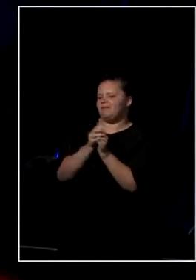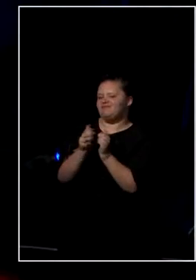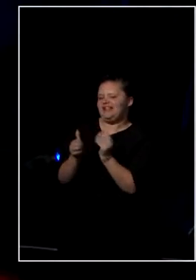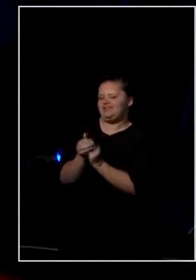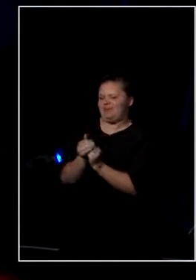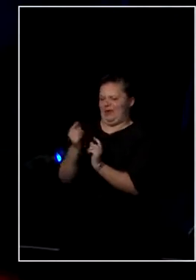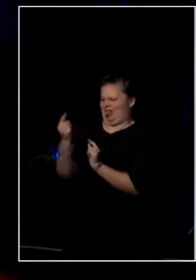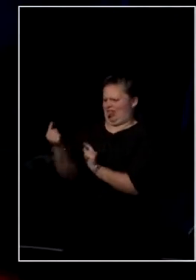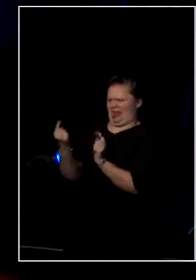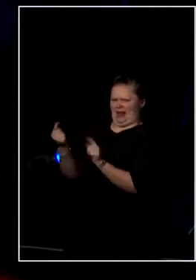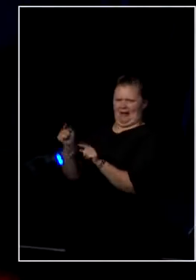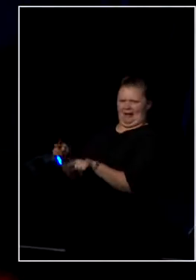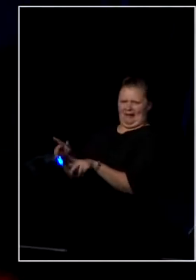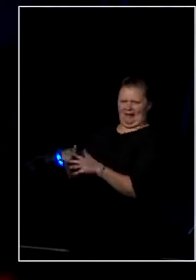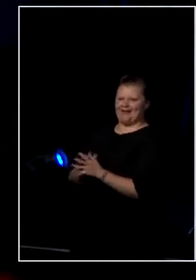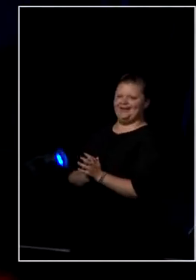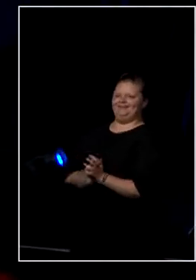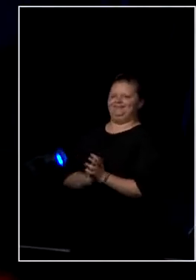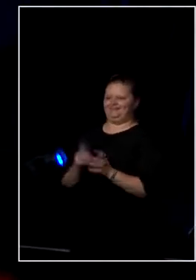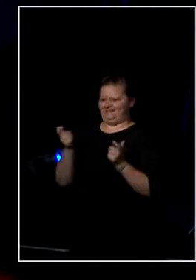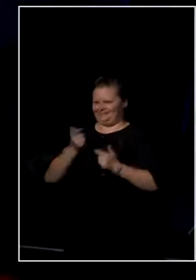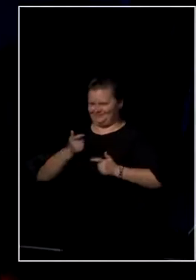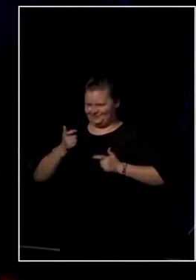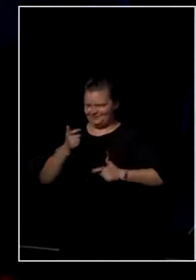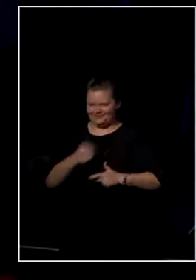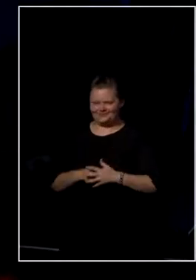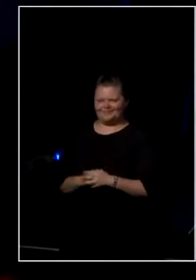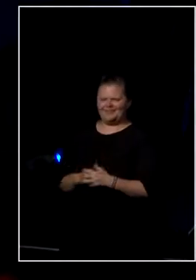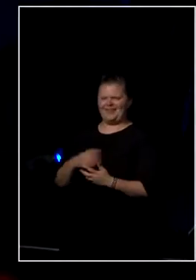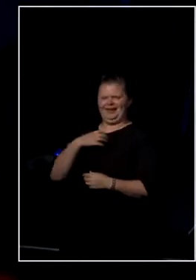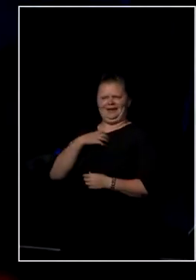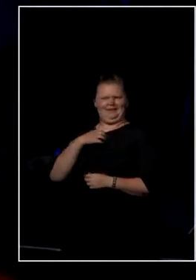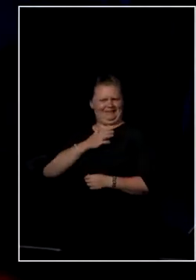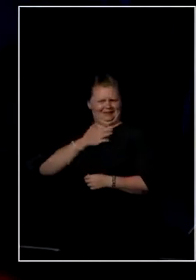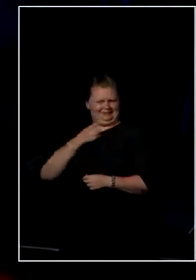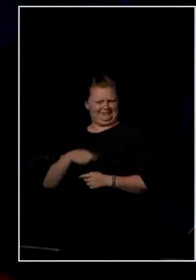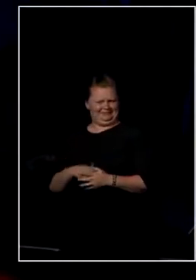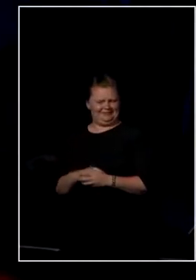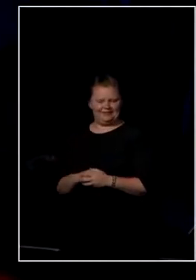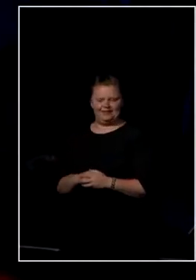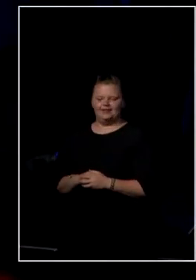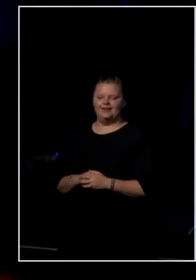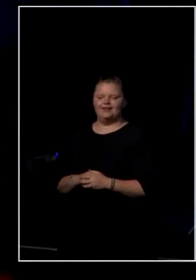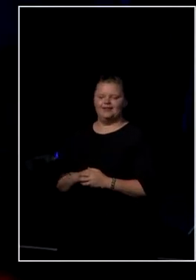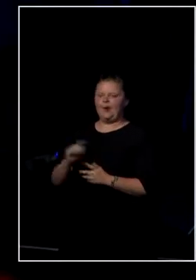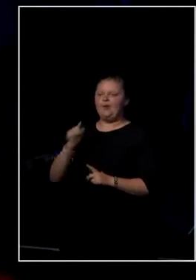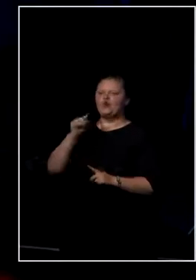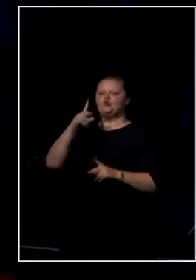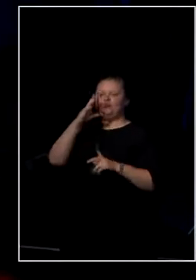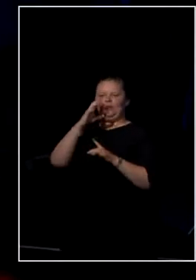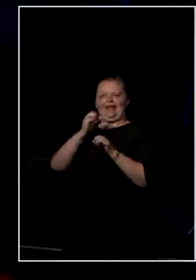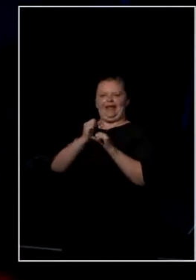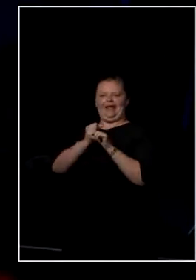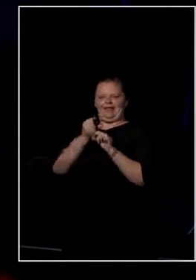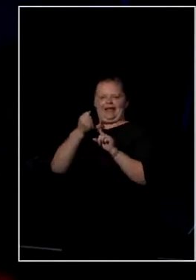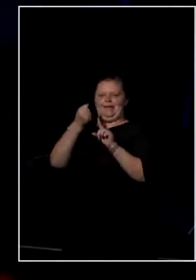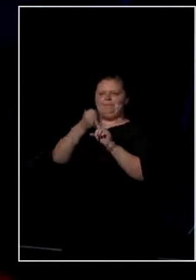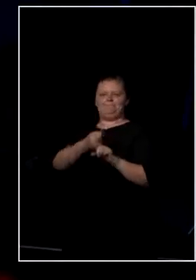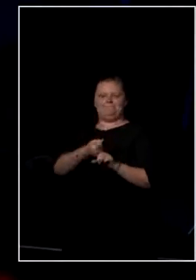Yep. What do you think, I mean, I'm really interested in that, about what you believe, I mean, the impact